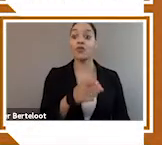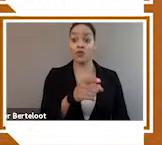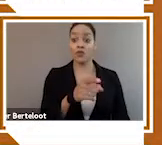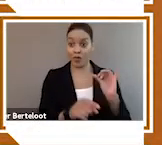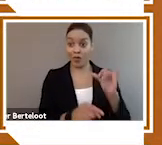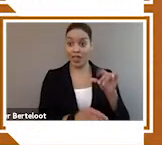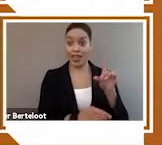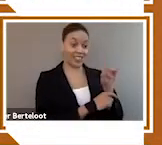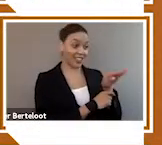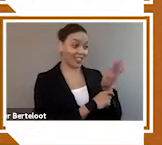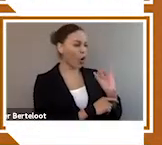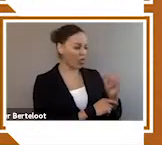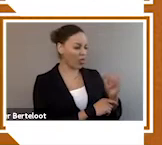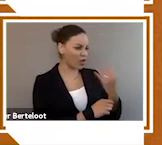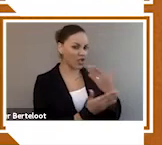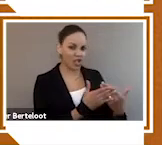coronavirus.